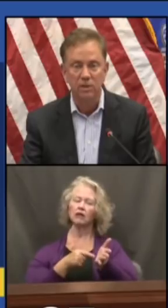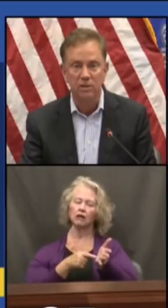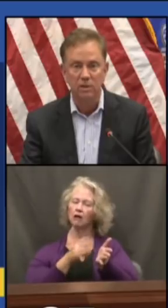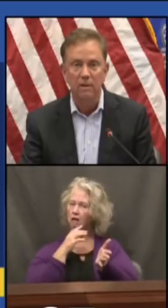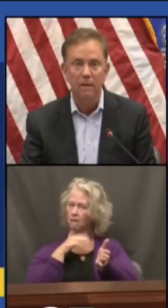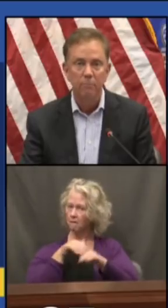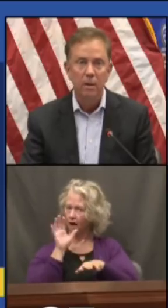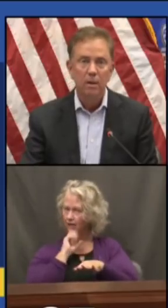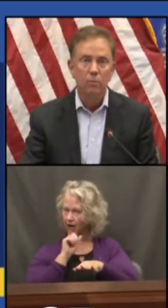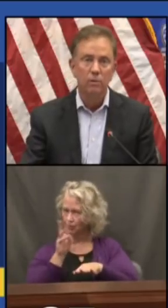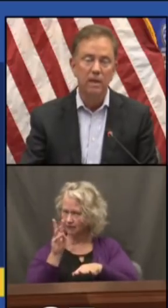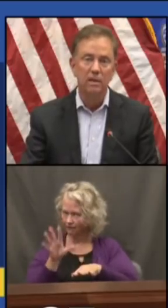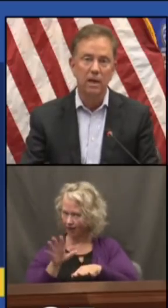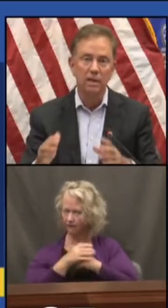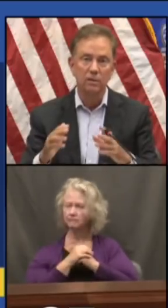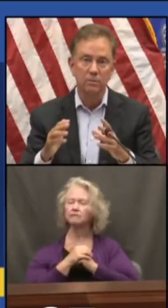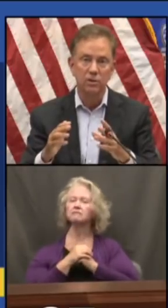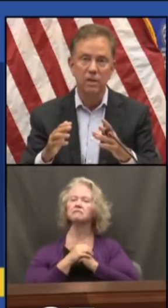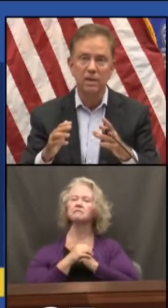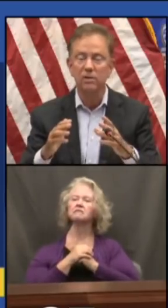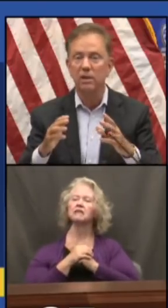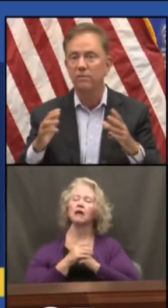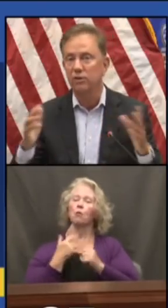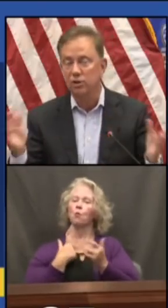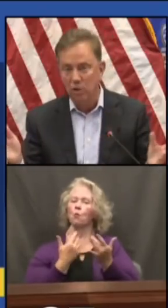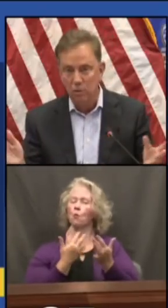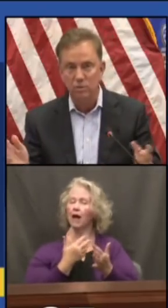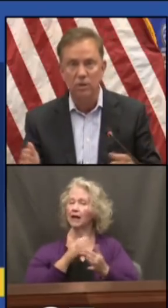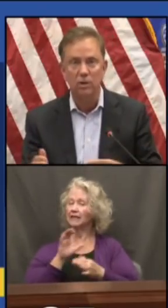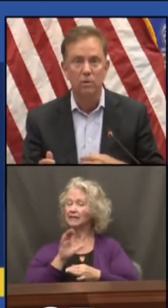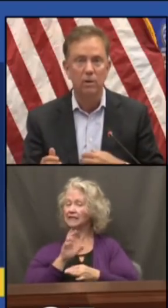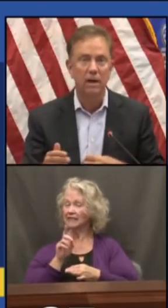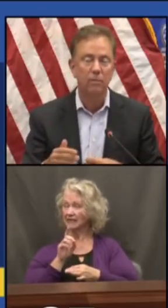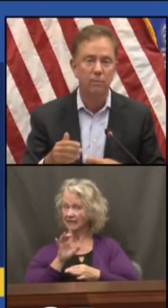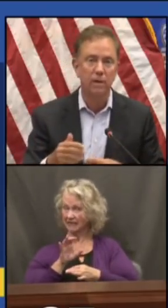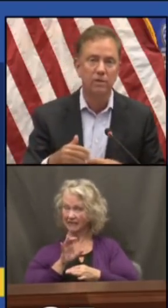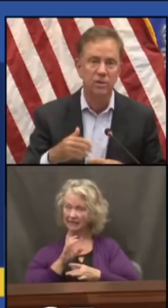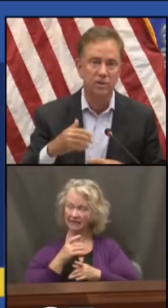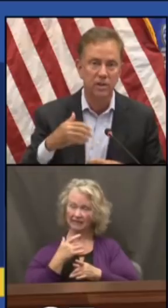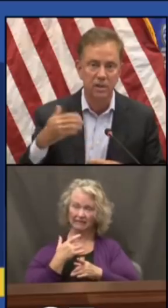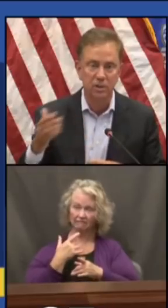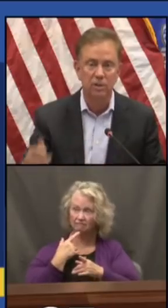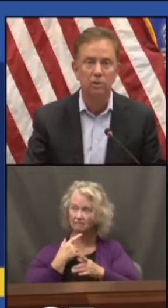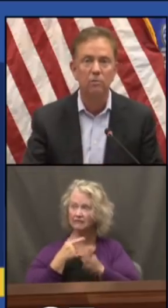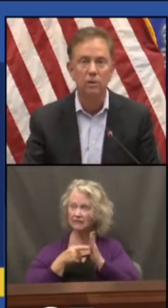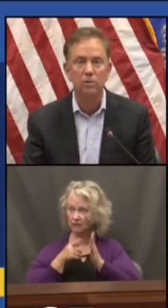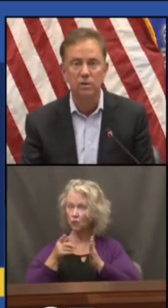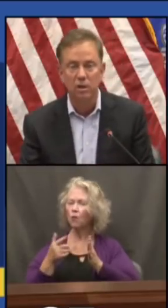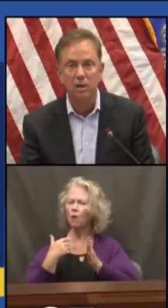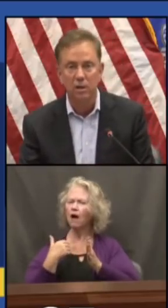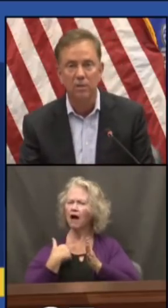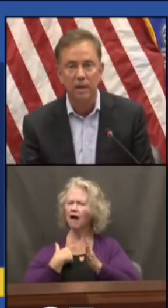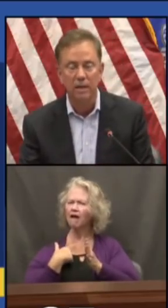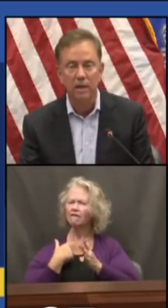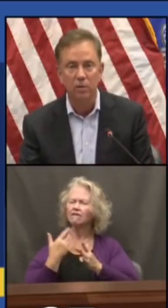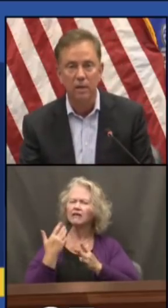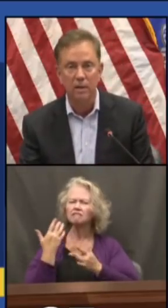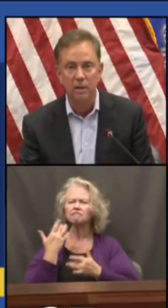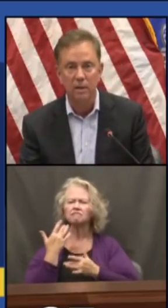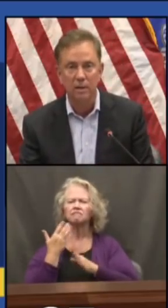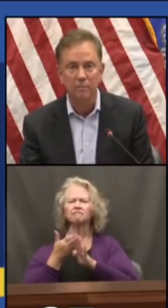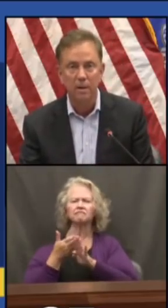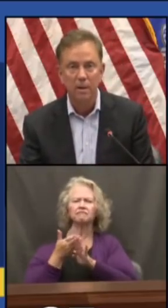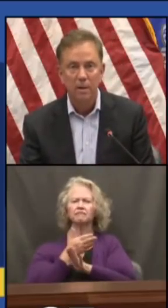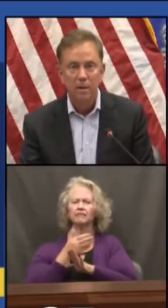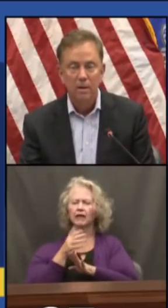65 is easy. We'll get the guidance from CDC. If it shows that you have a pre-existing condition, you just declare that, and you'll get